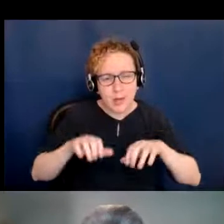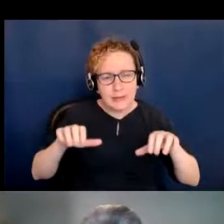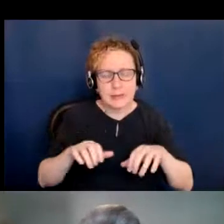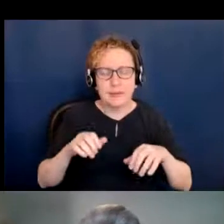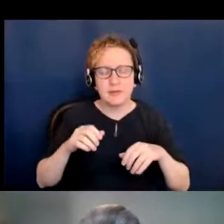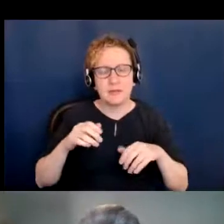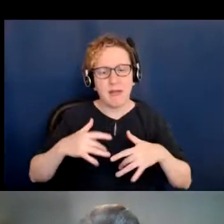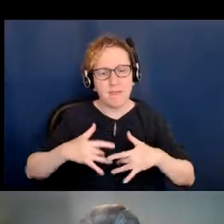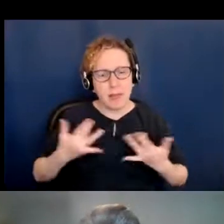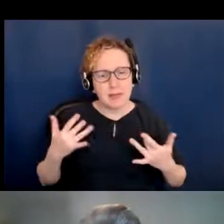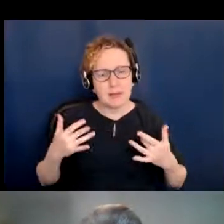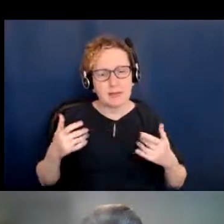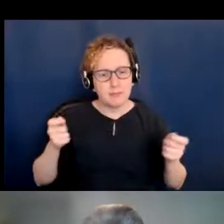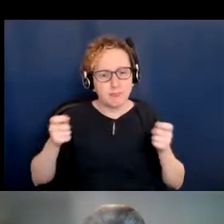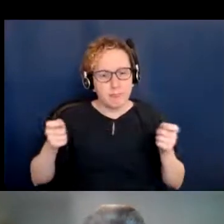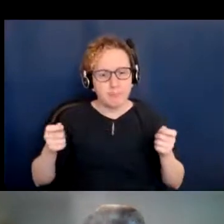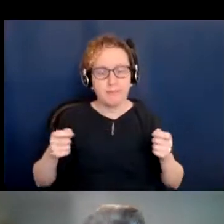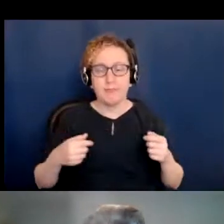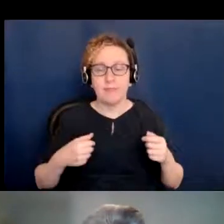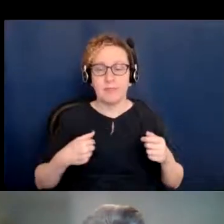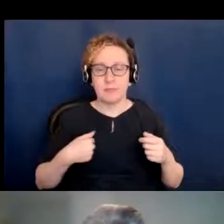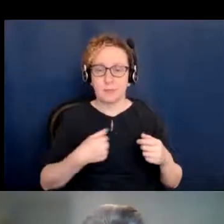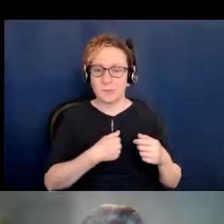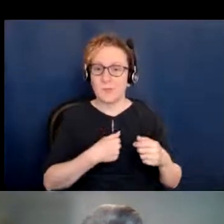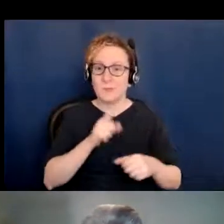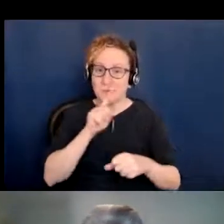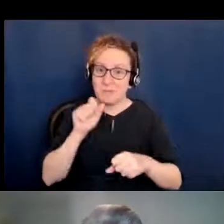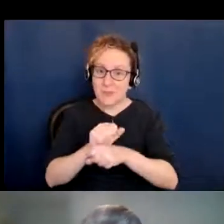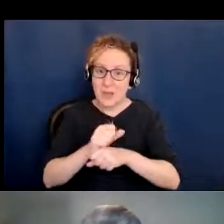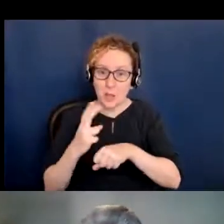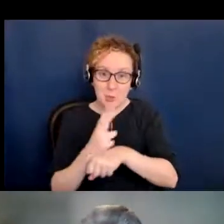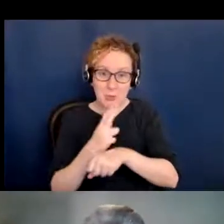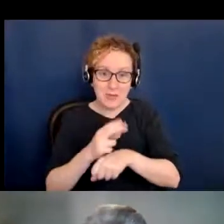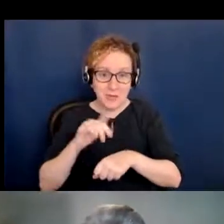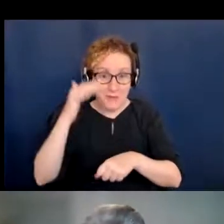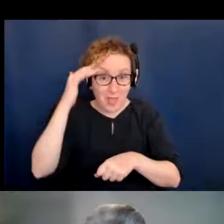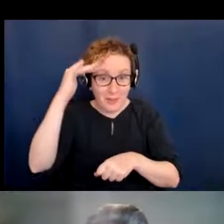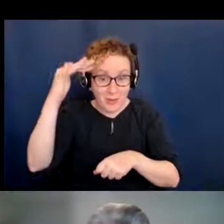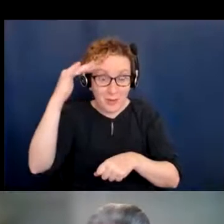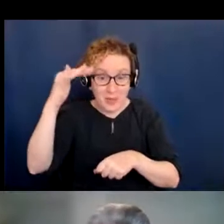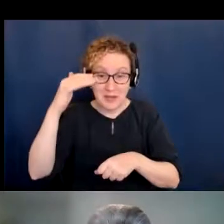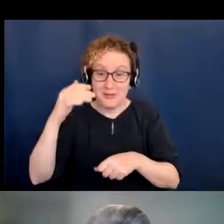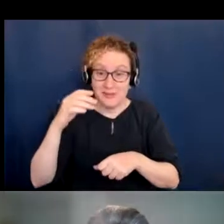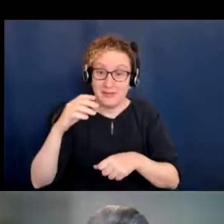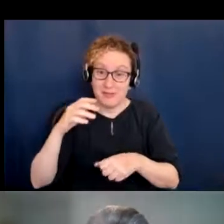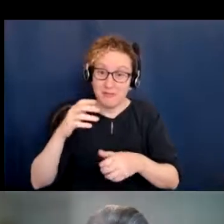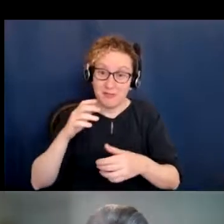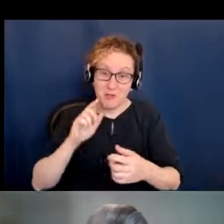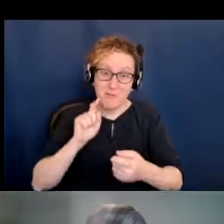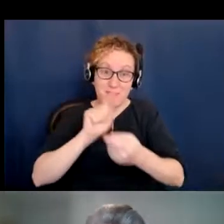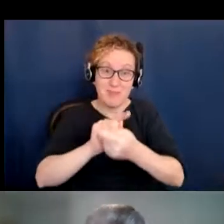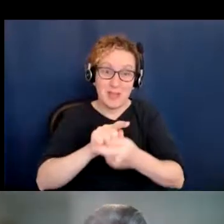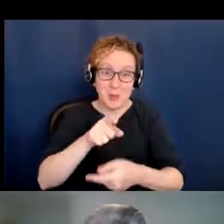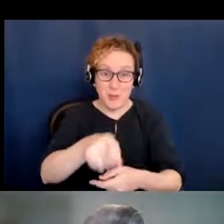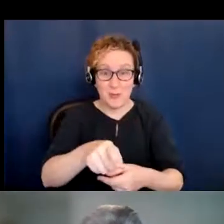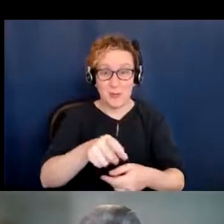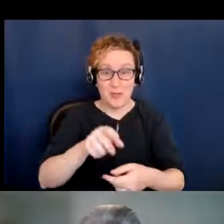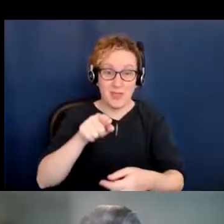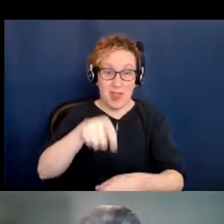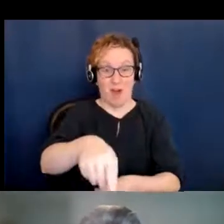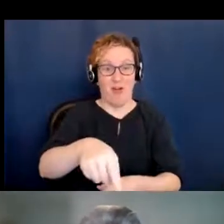holding, we're really using that philosophy to its fullest. And so in the